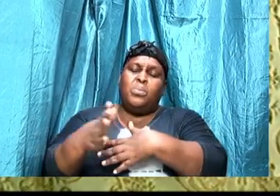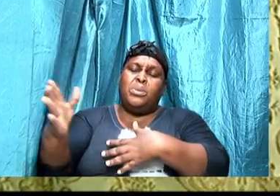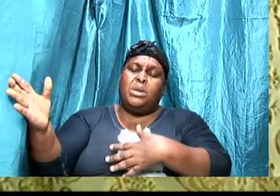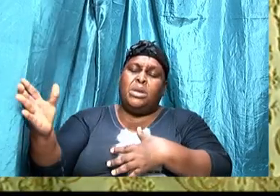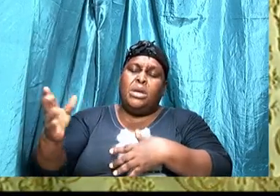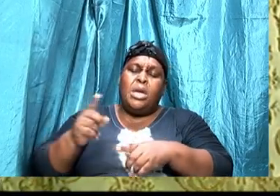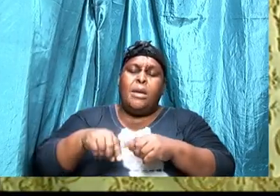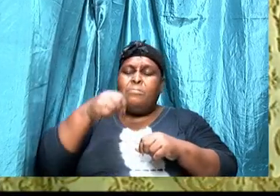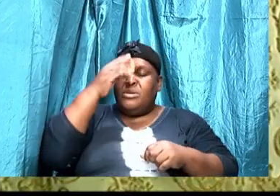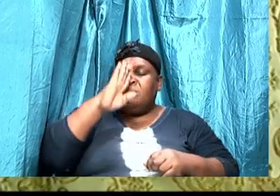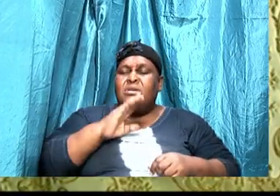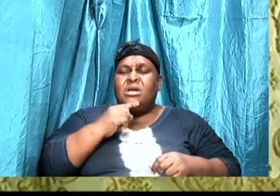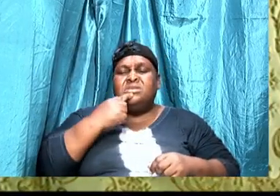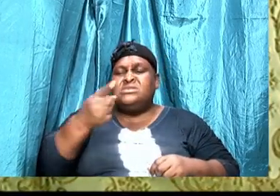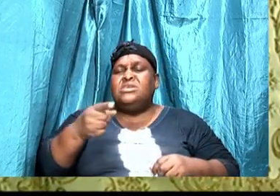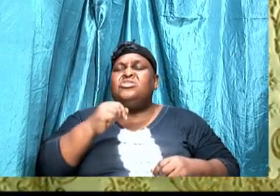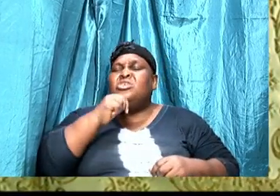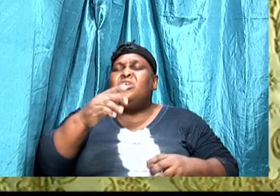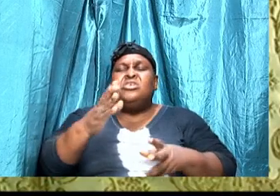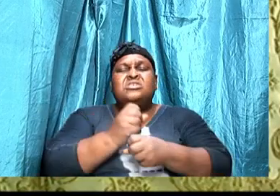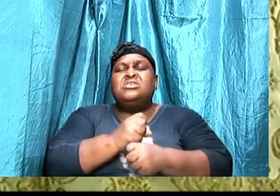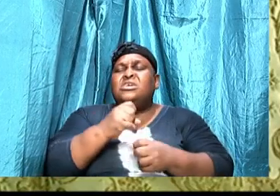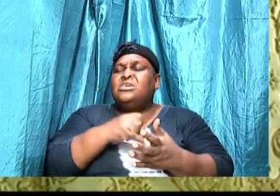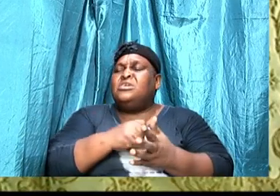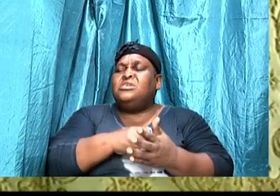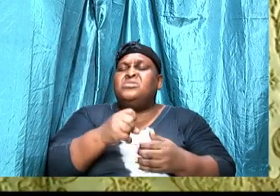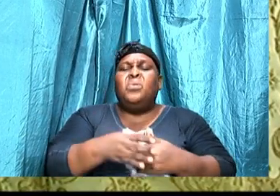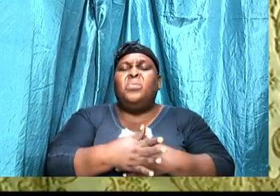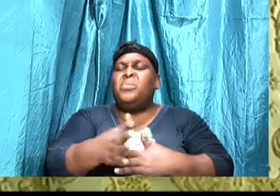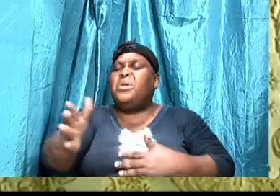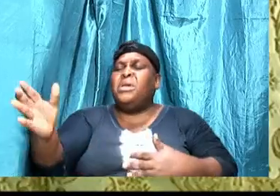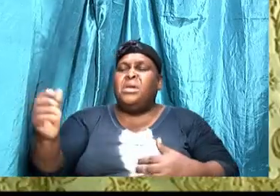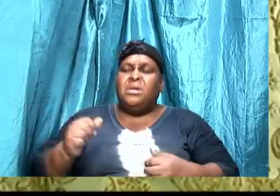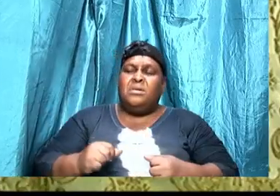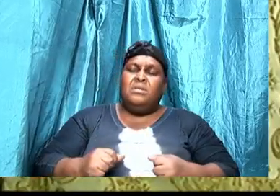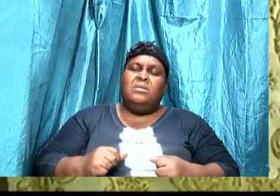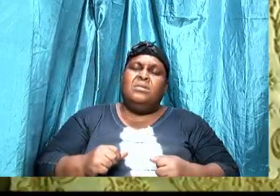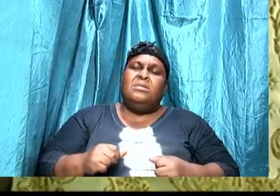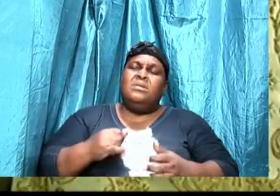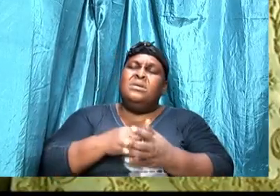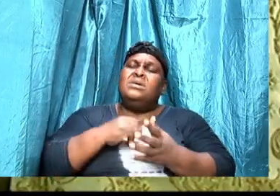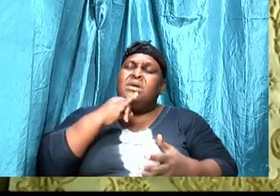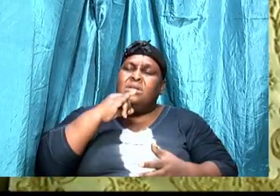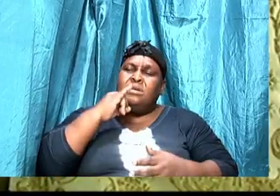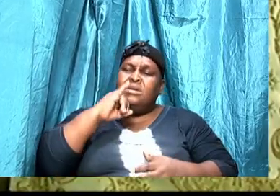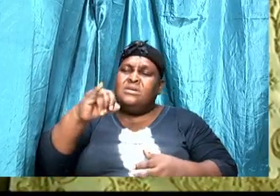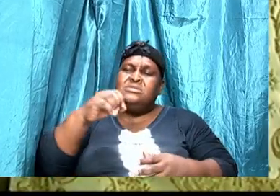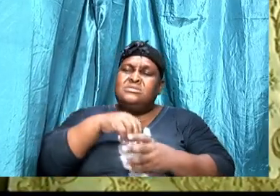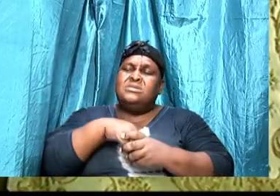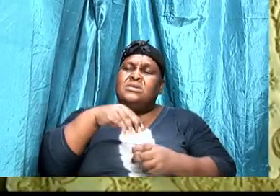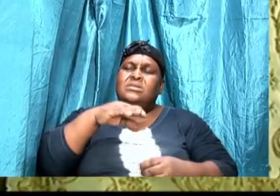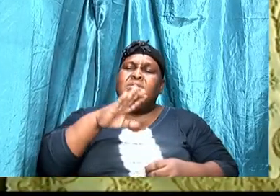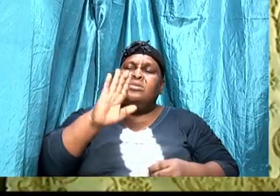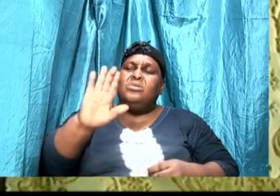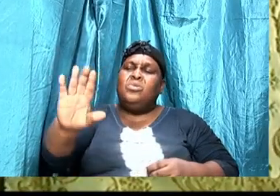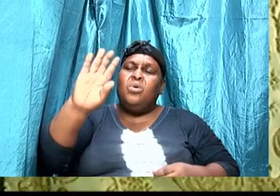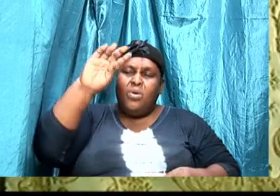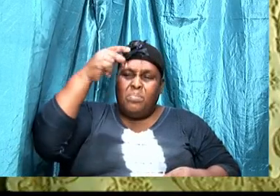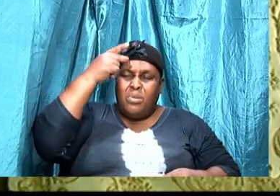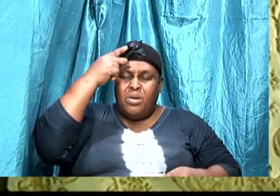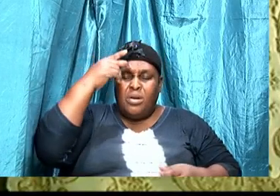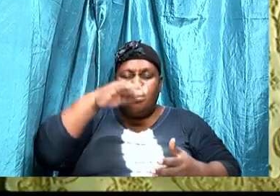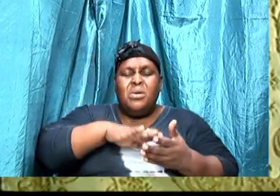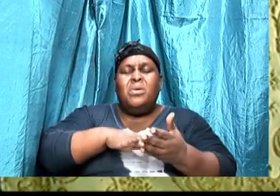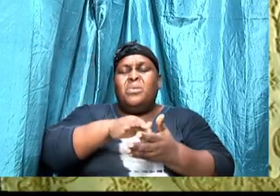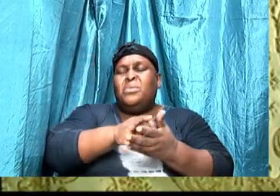I'm not gonna take it away. Because when you are, it is in your weakest moment that you are, you know,